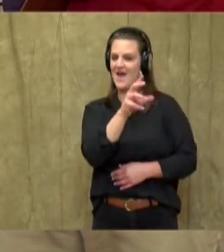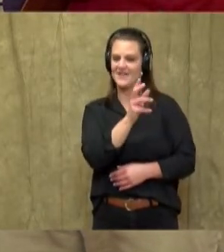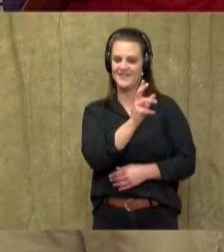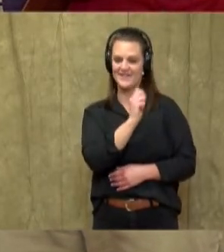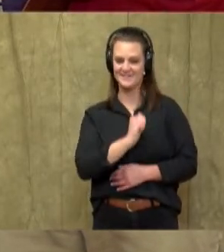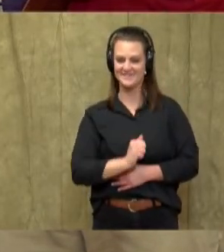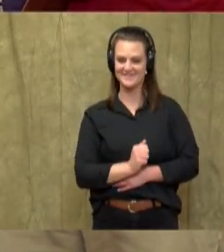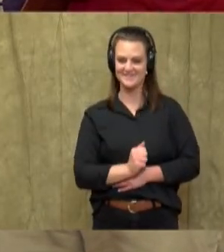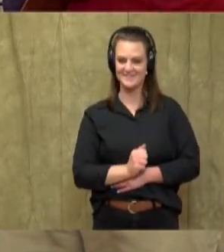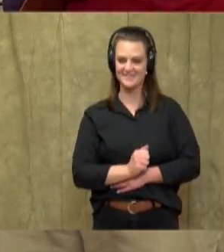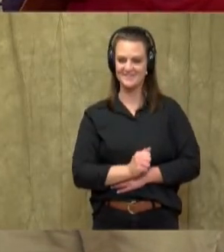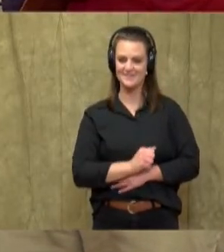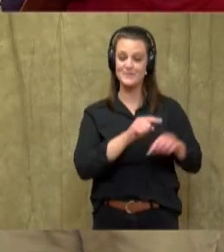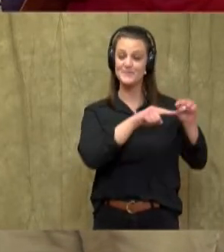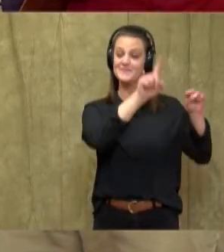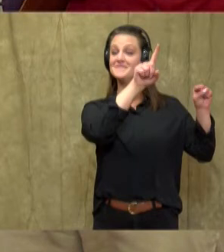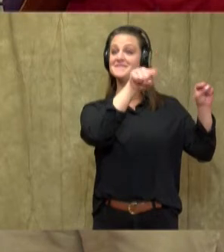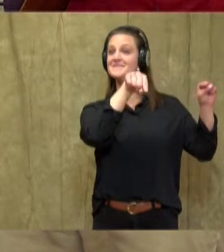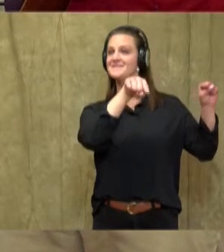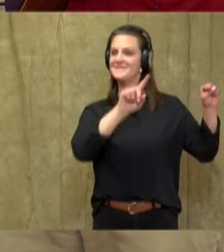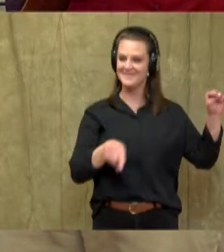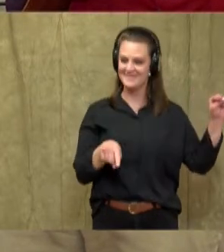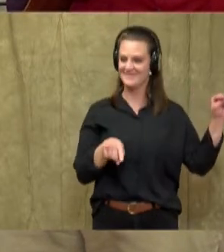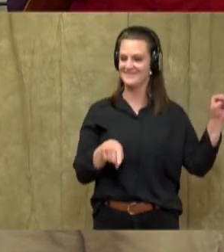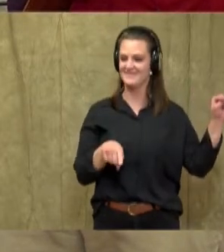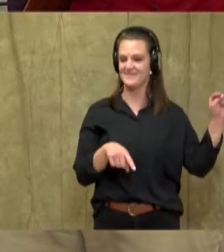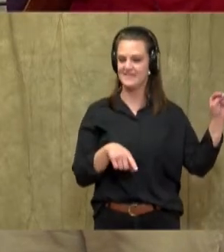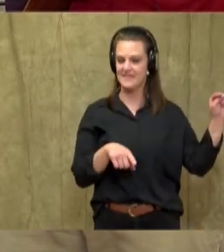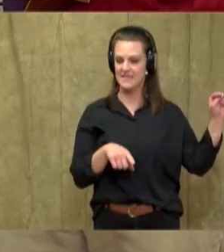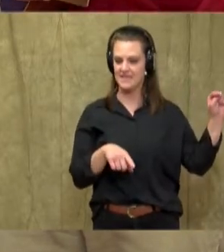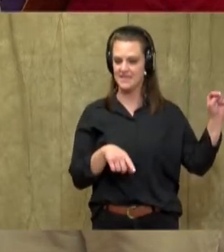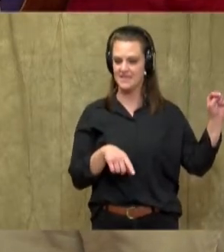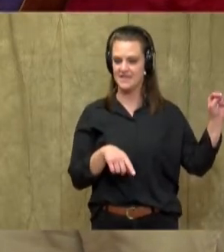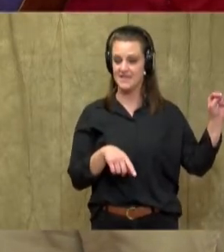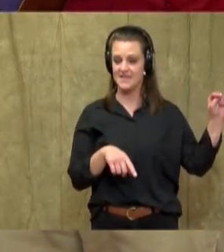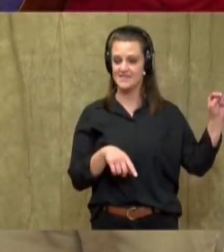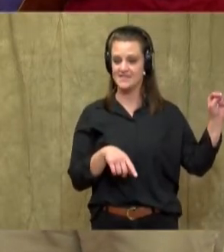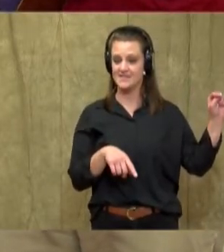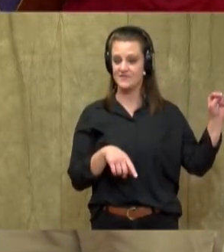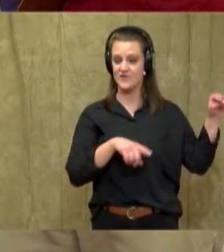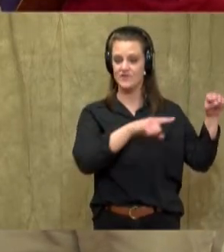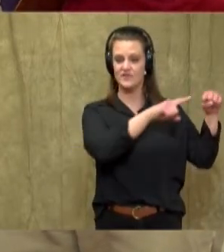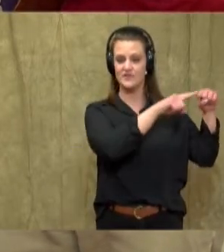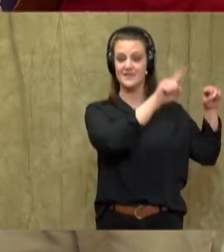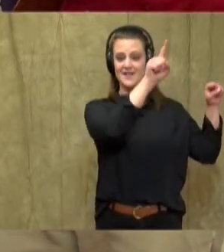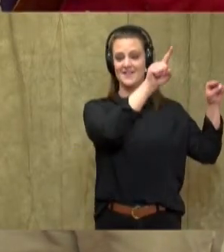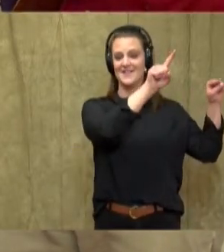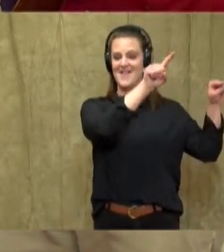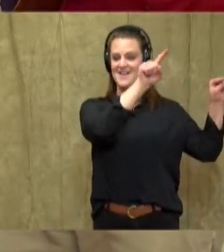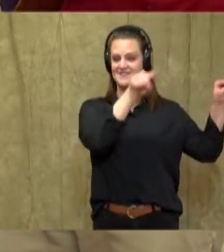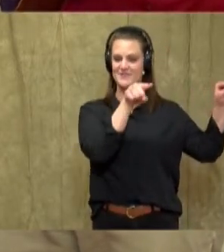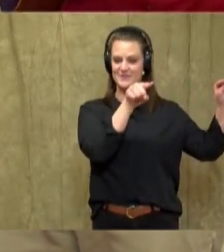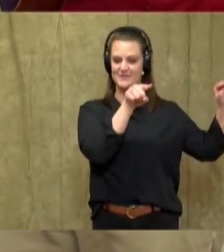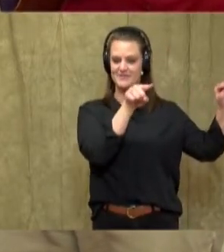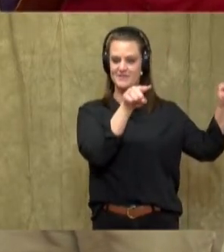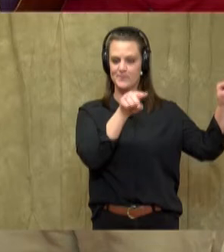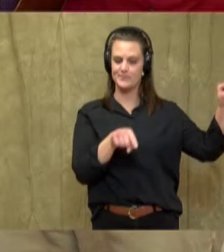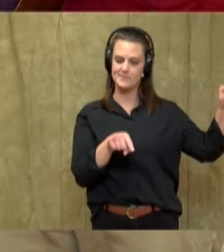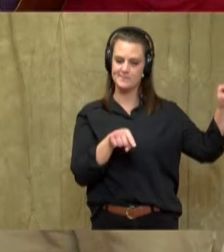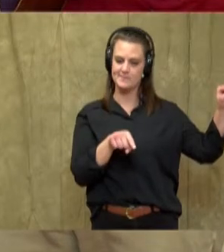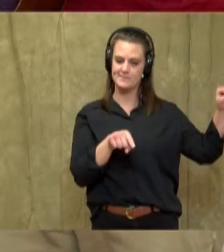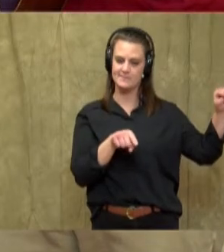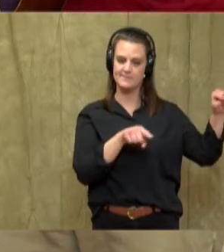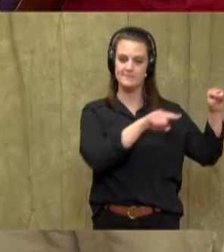so, me, so, so, la, la, so. So, so, la, la,